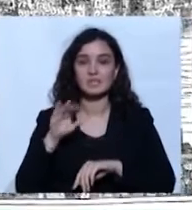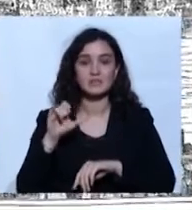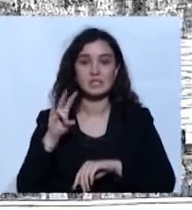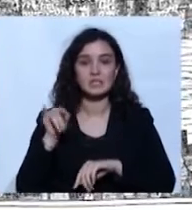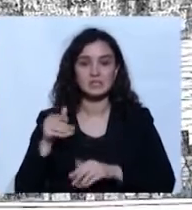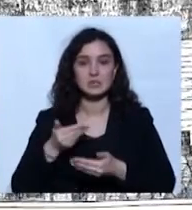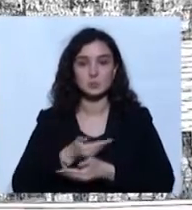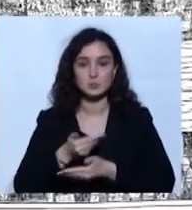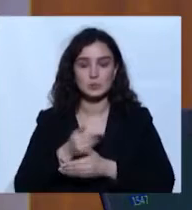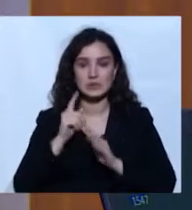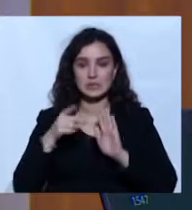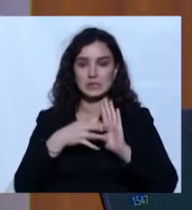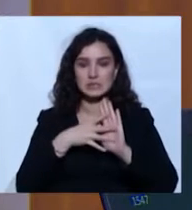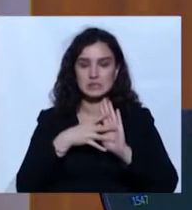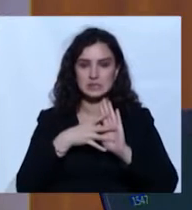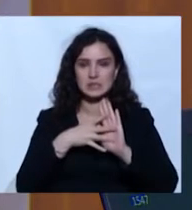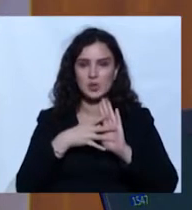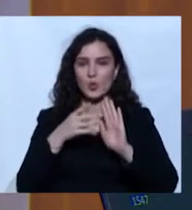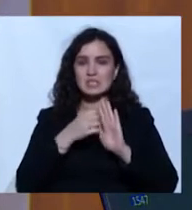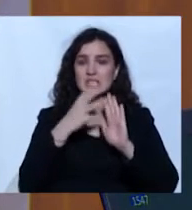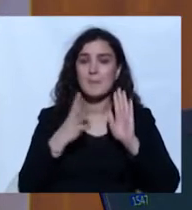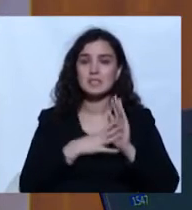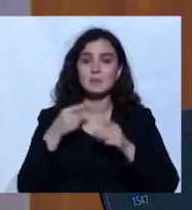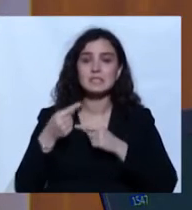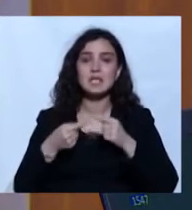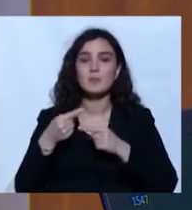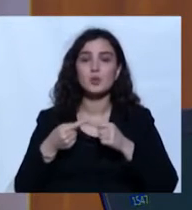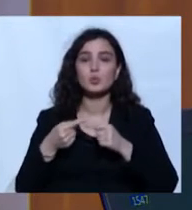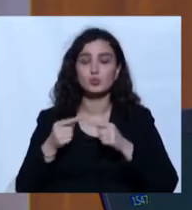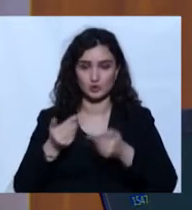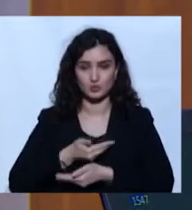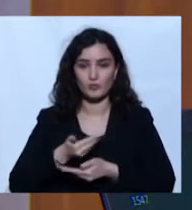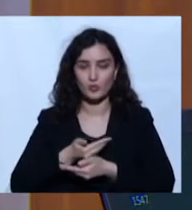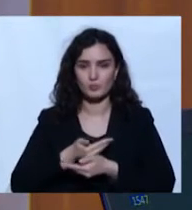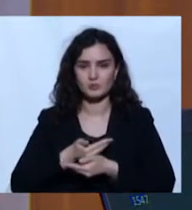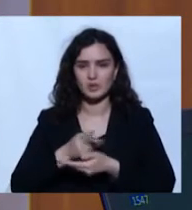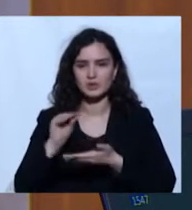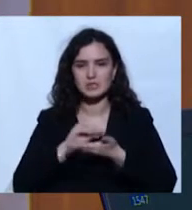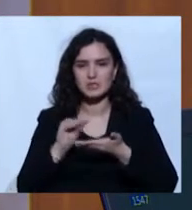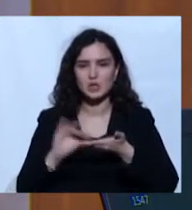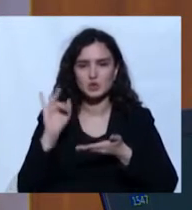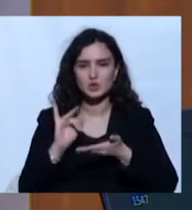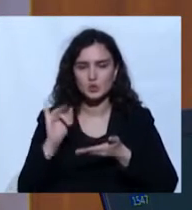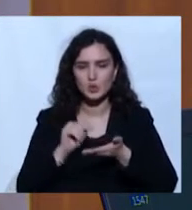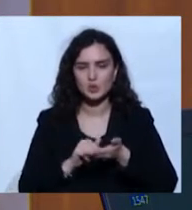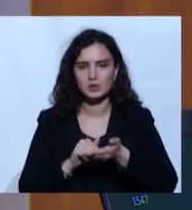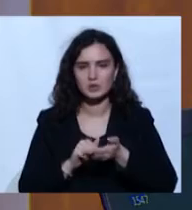Twain, who lived in the 19th century, as you remember me mentioning before, is writing a story that's